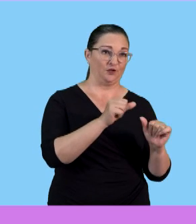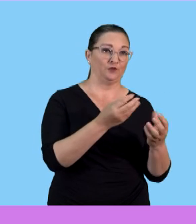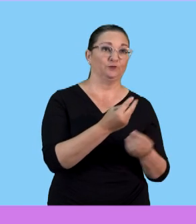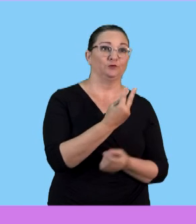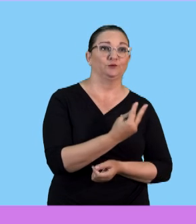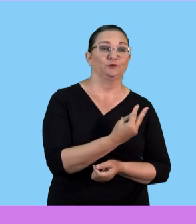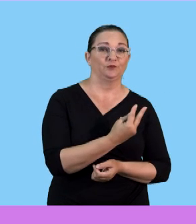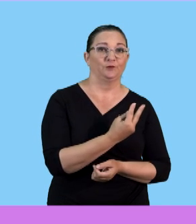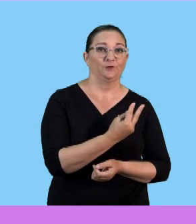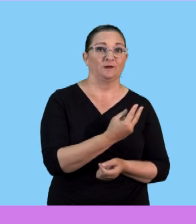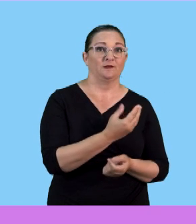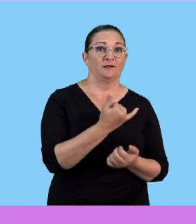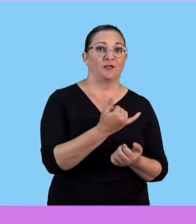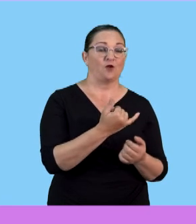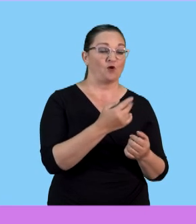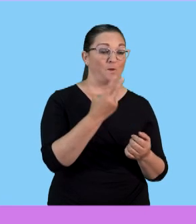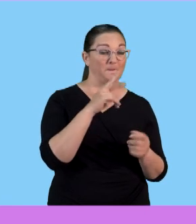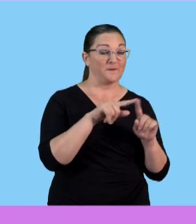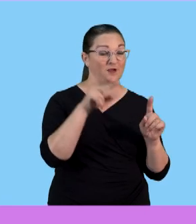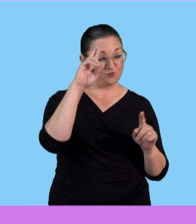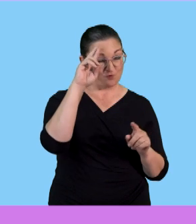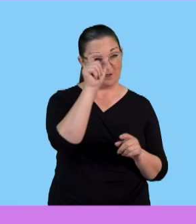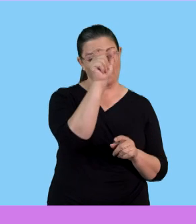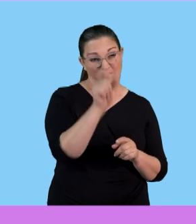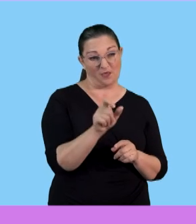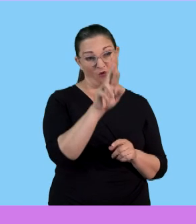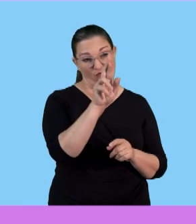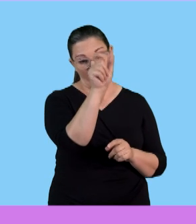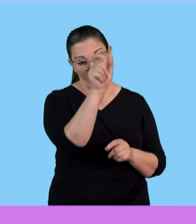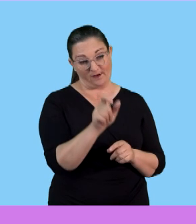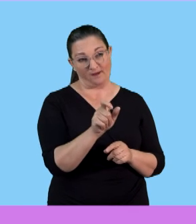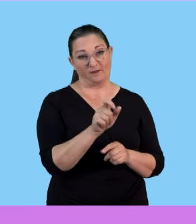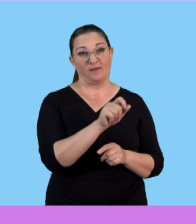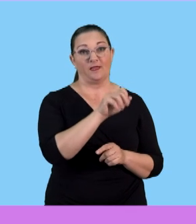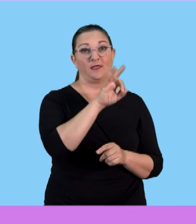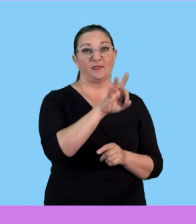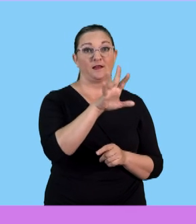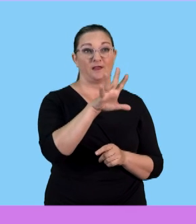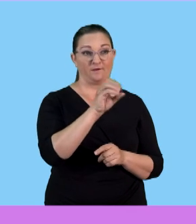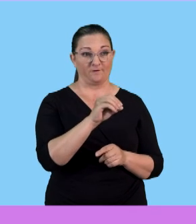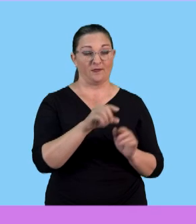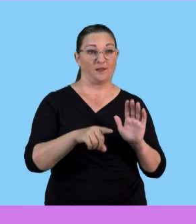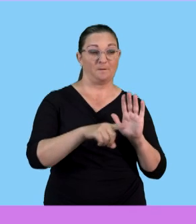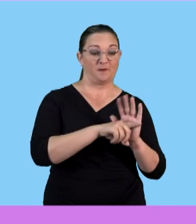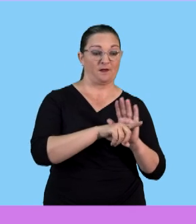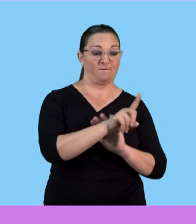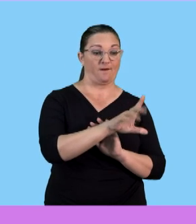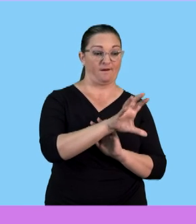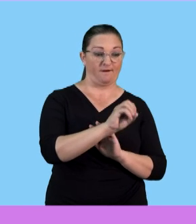1. In block number 2, looking at the values on our right, saying 350